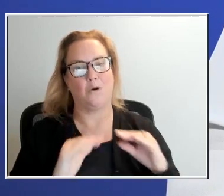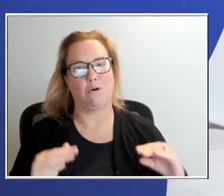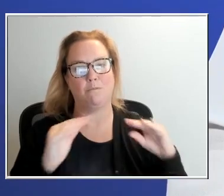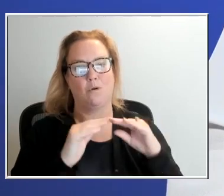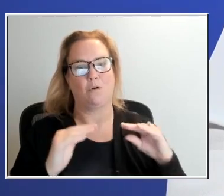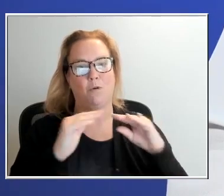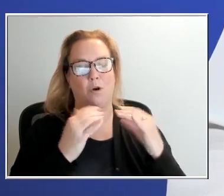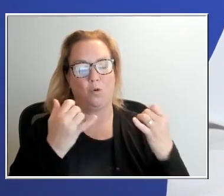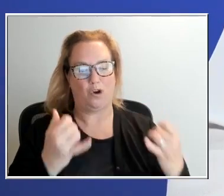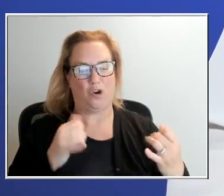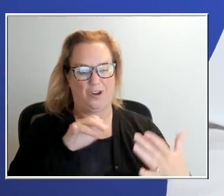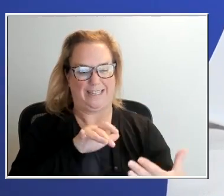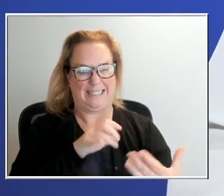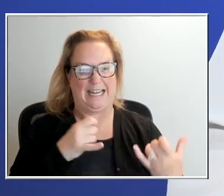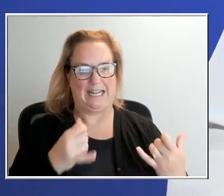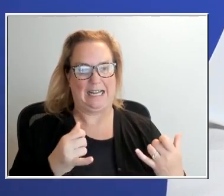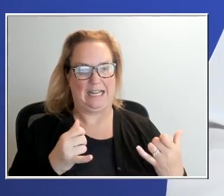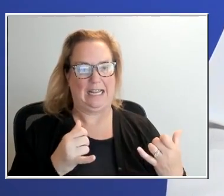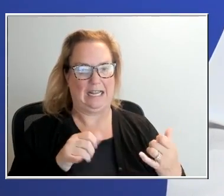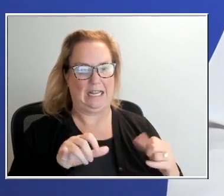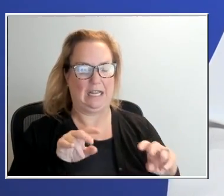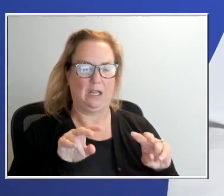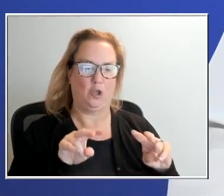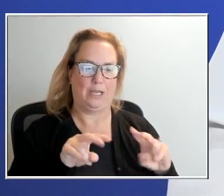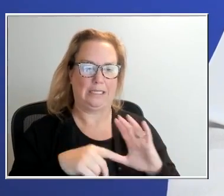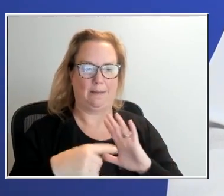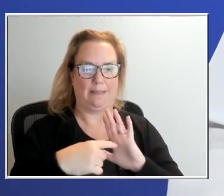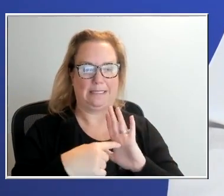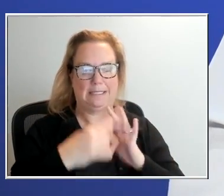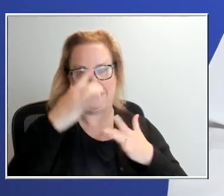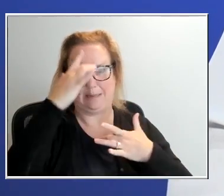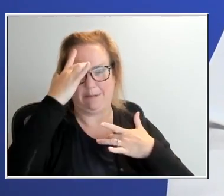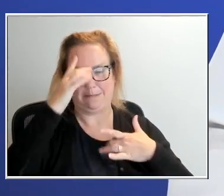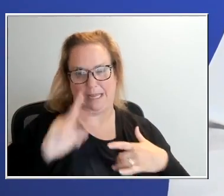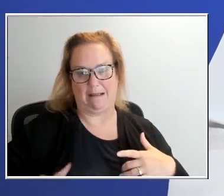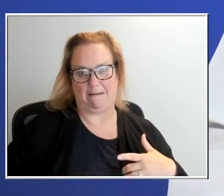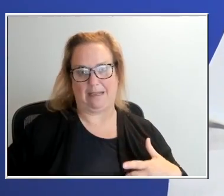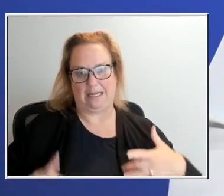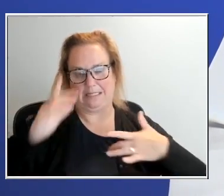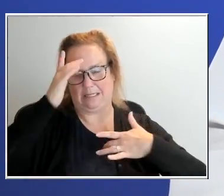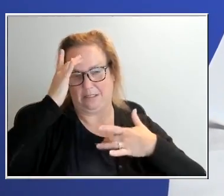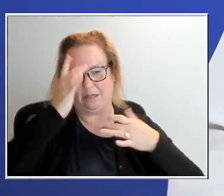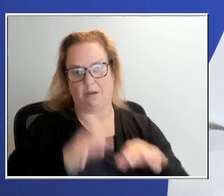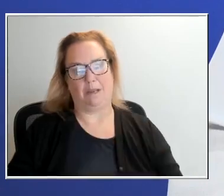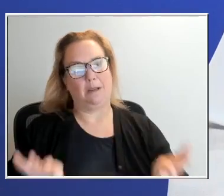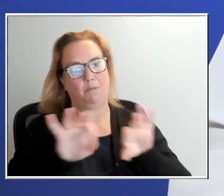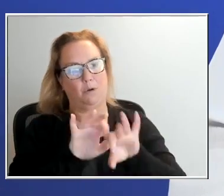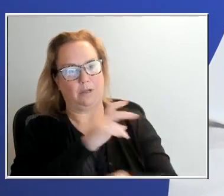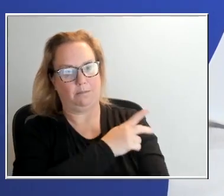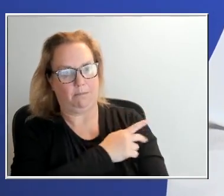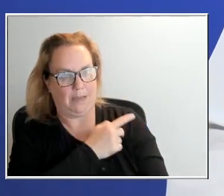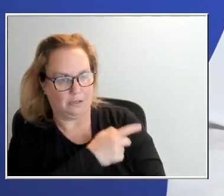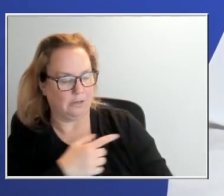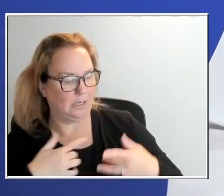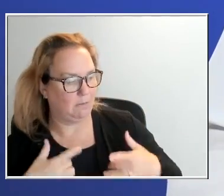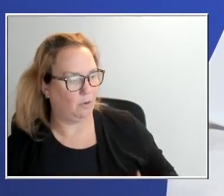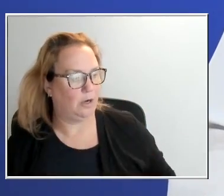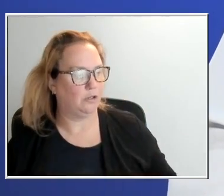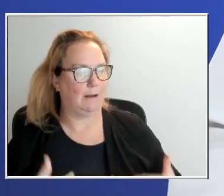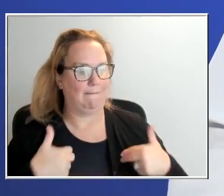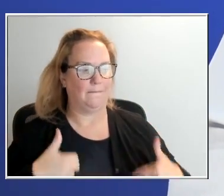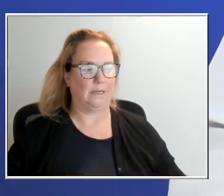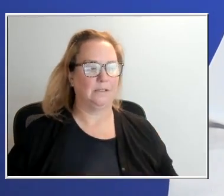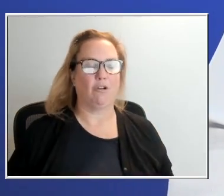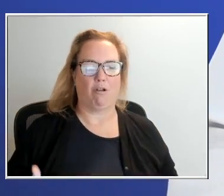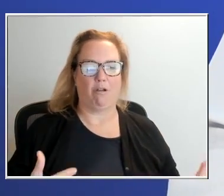a study looking at some of the symptoms of kidney disease, which may be important to the patients, like depression, physical function,